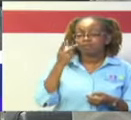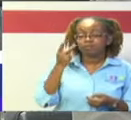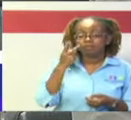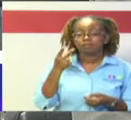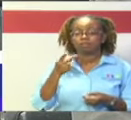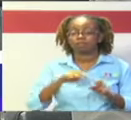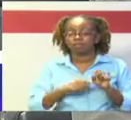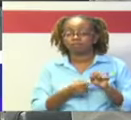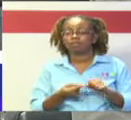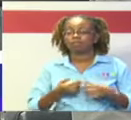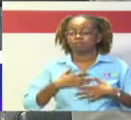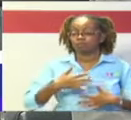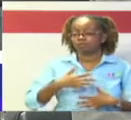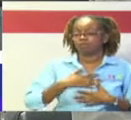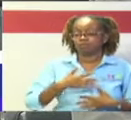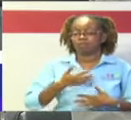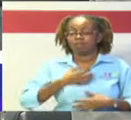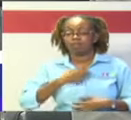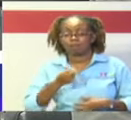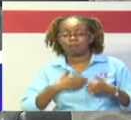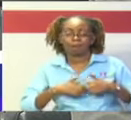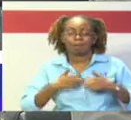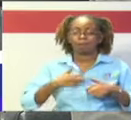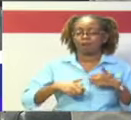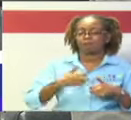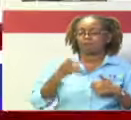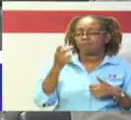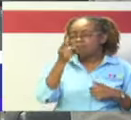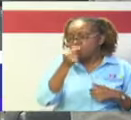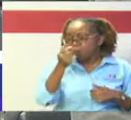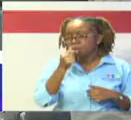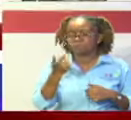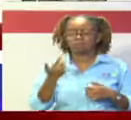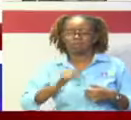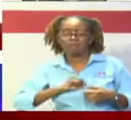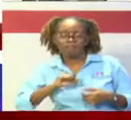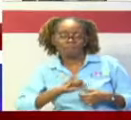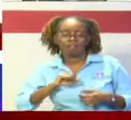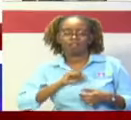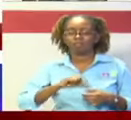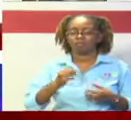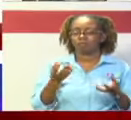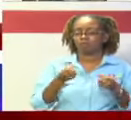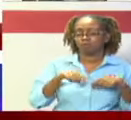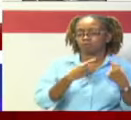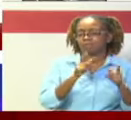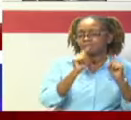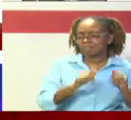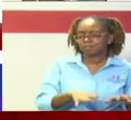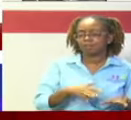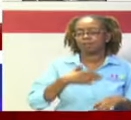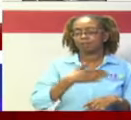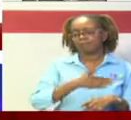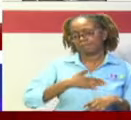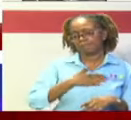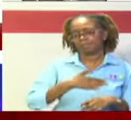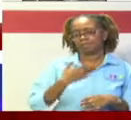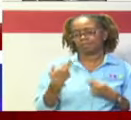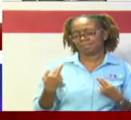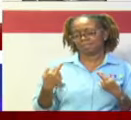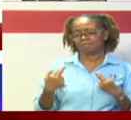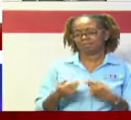of flu-like illness that they may develop. Thank you. We now go to Guardian Media for your two questions.